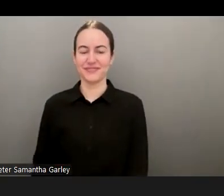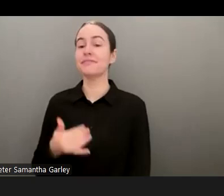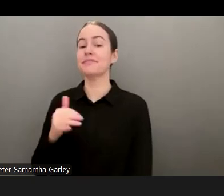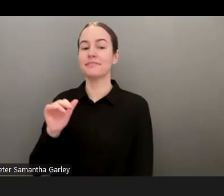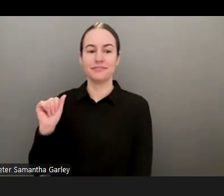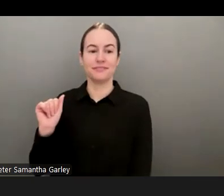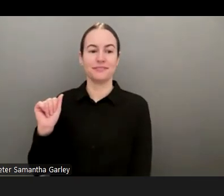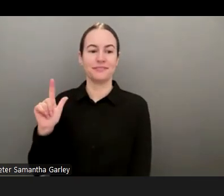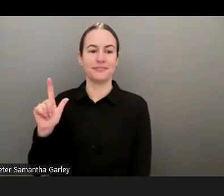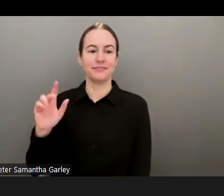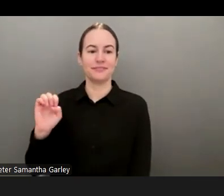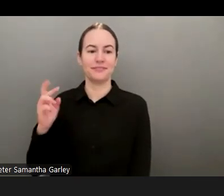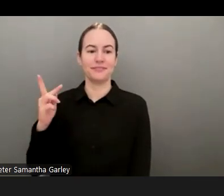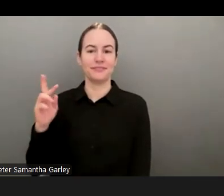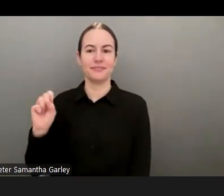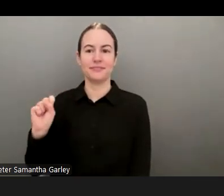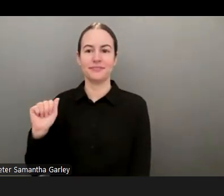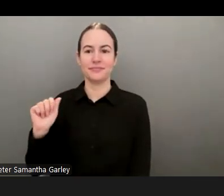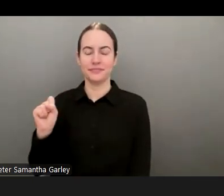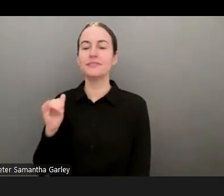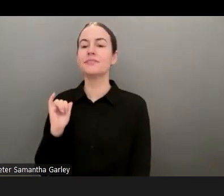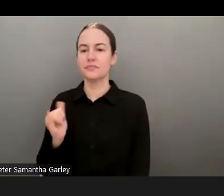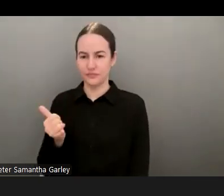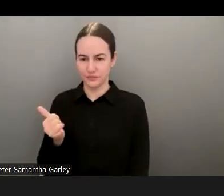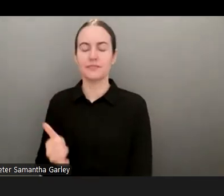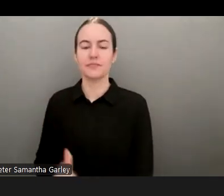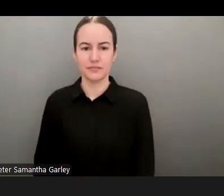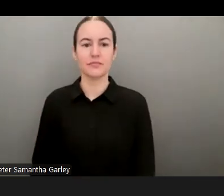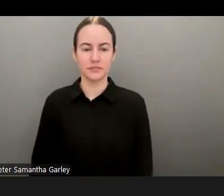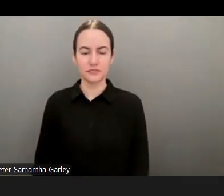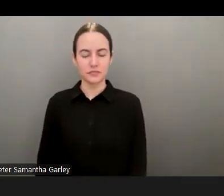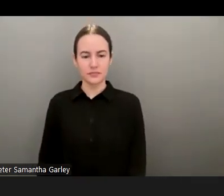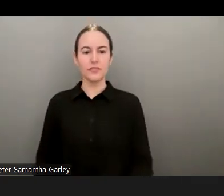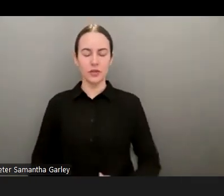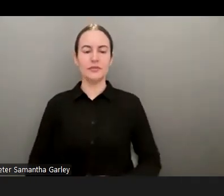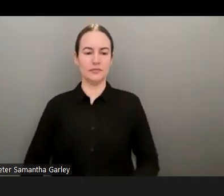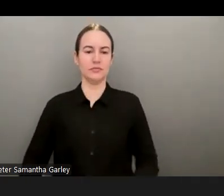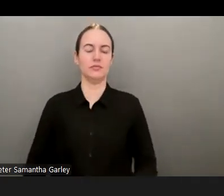using our Administration Violating Act, but